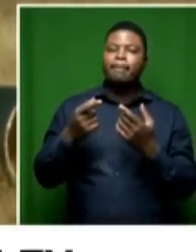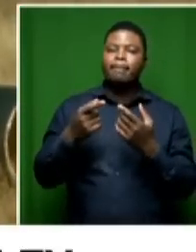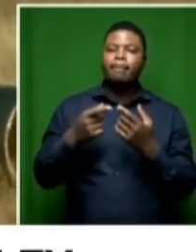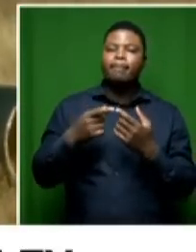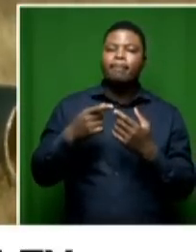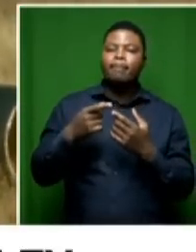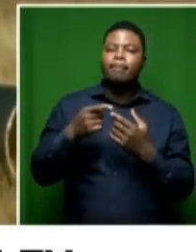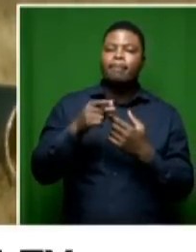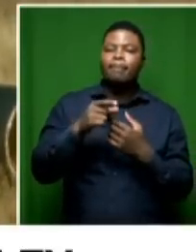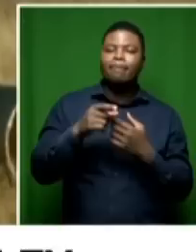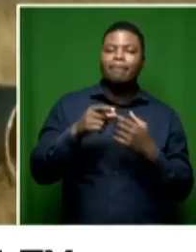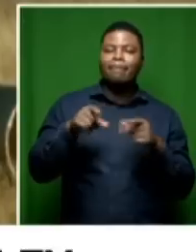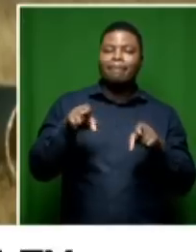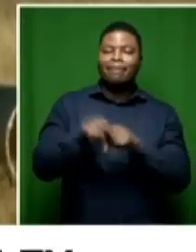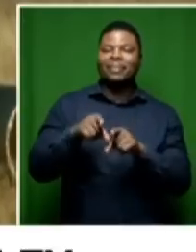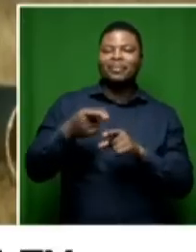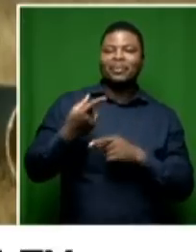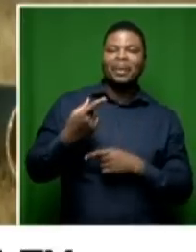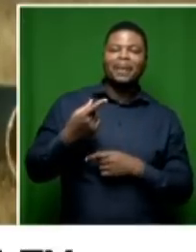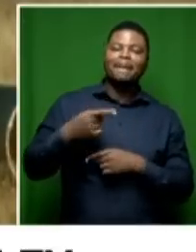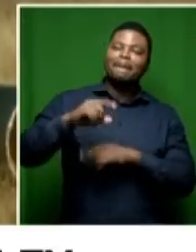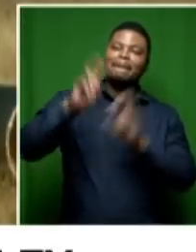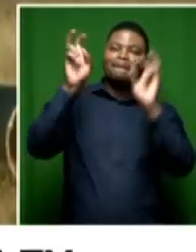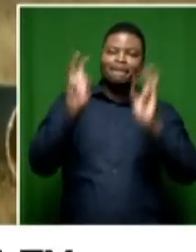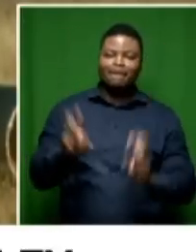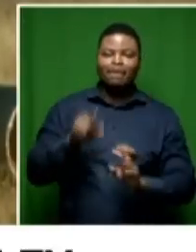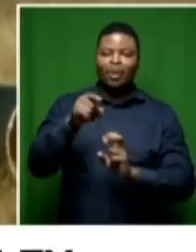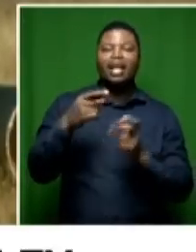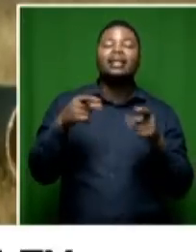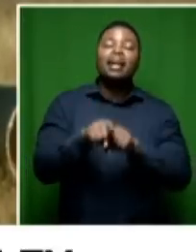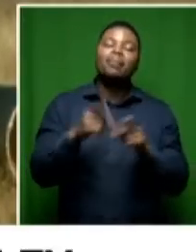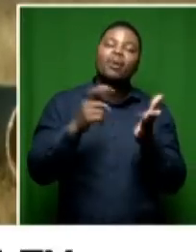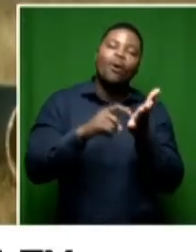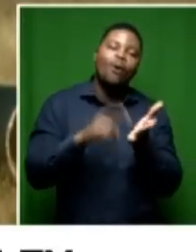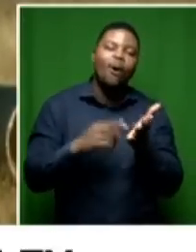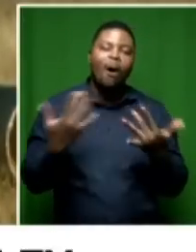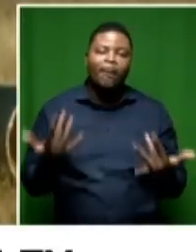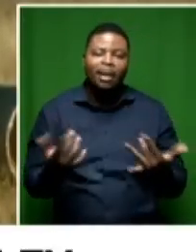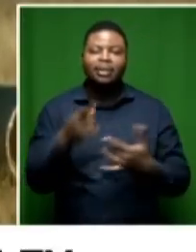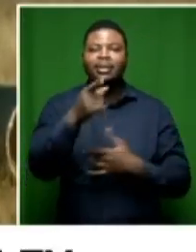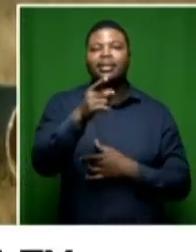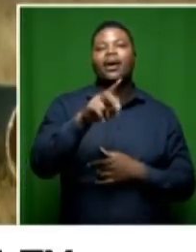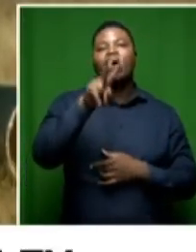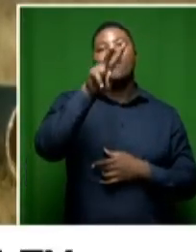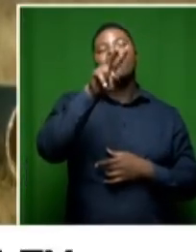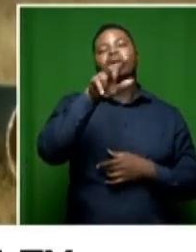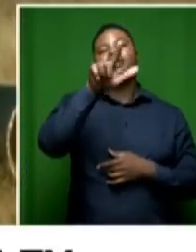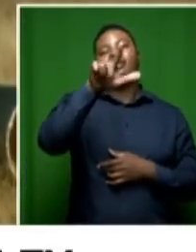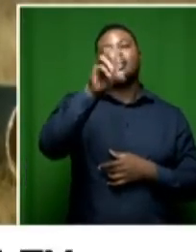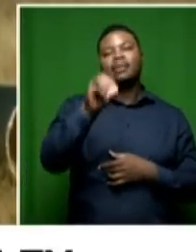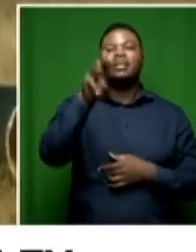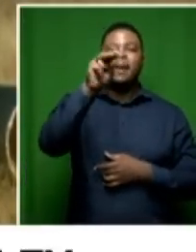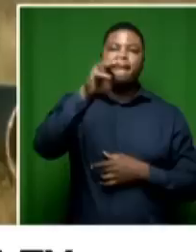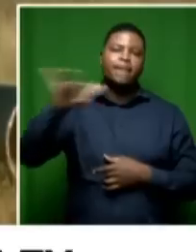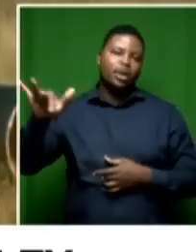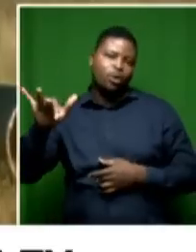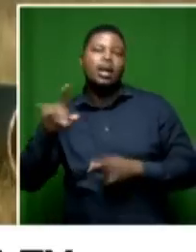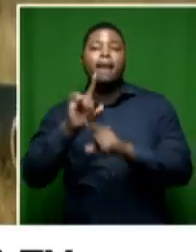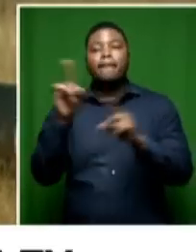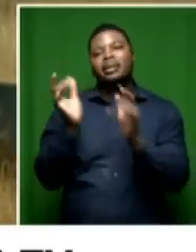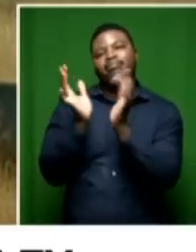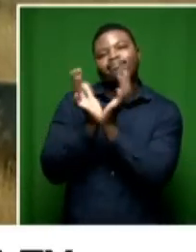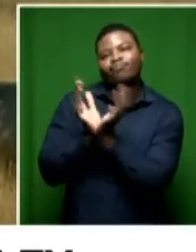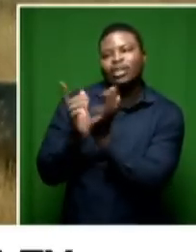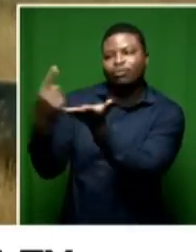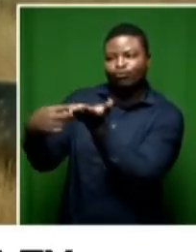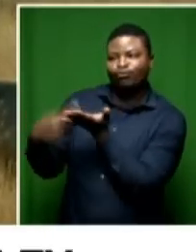owing them over 470 million rand. They had a meeting with Eskom, but we will be